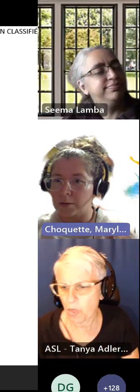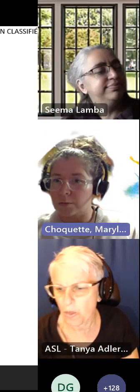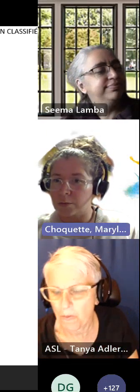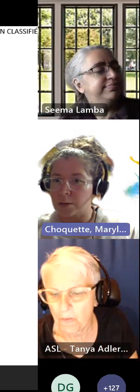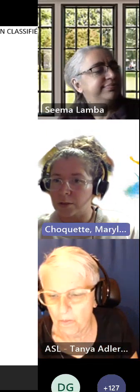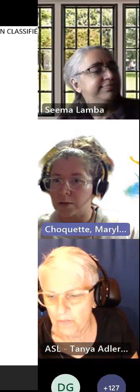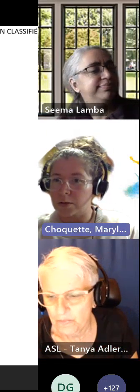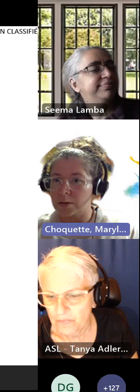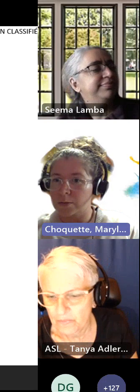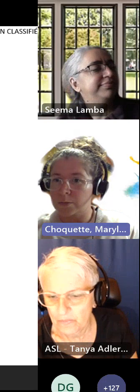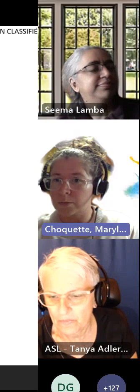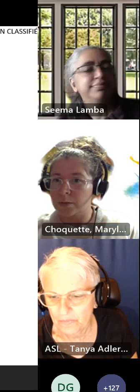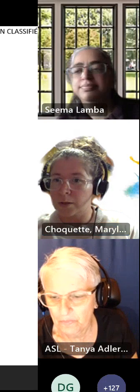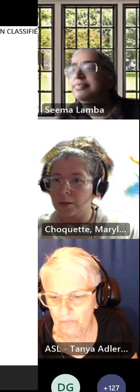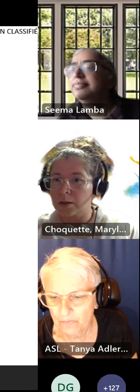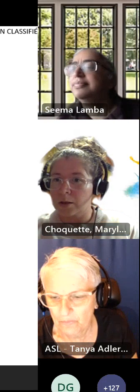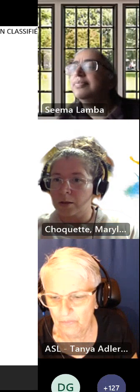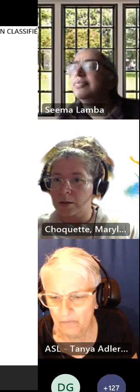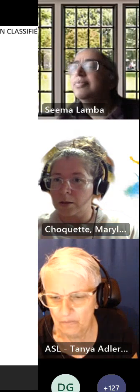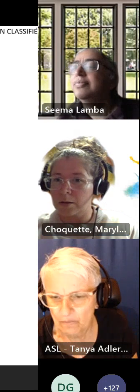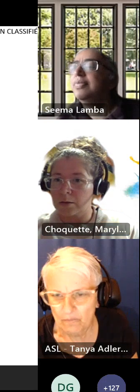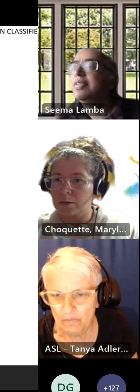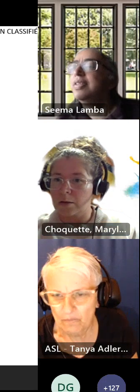Okay, and I see a few questions.